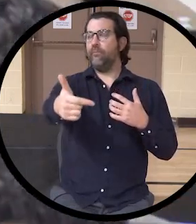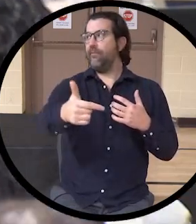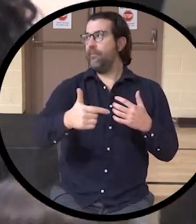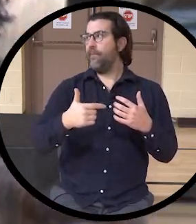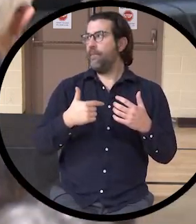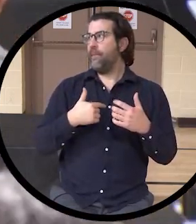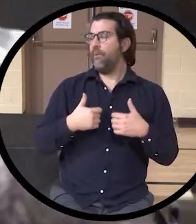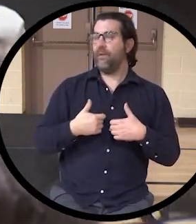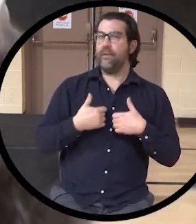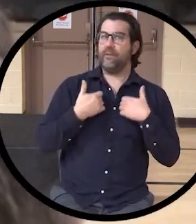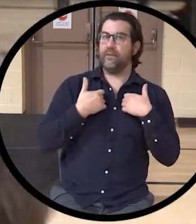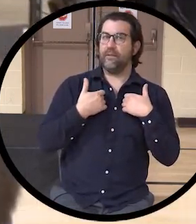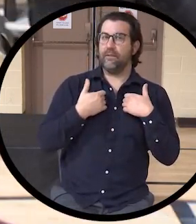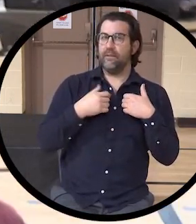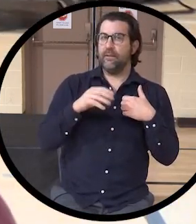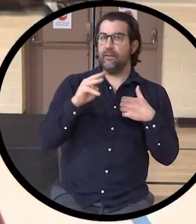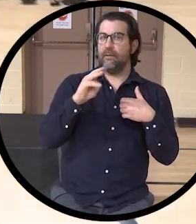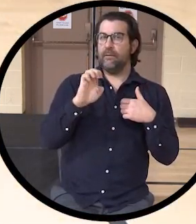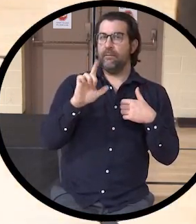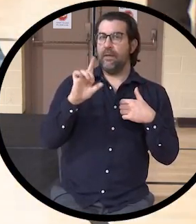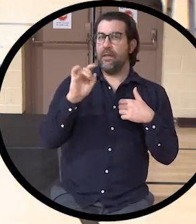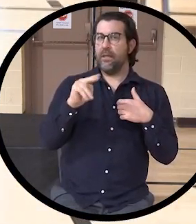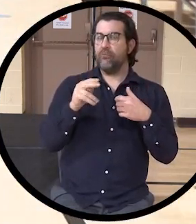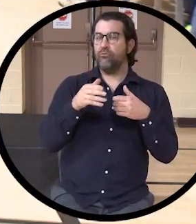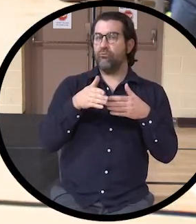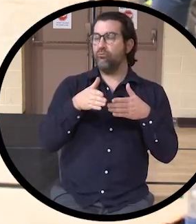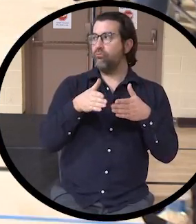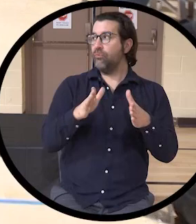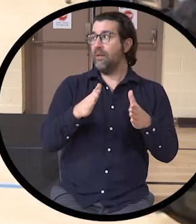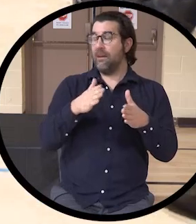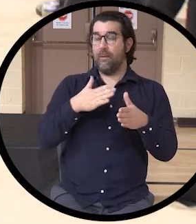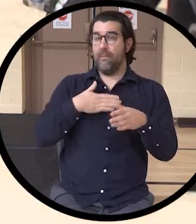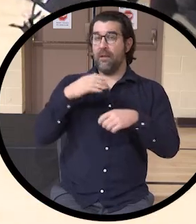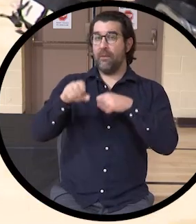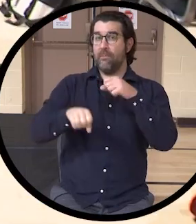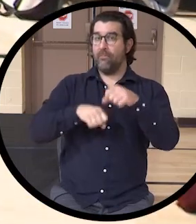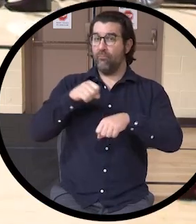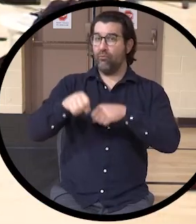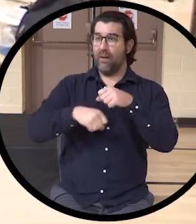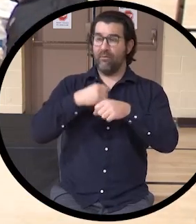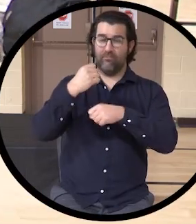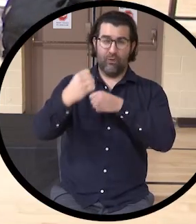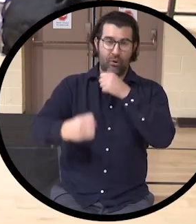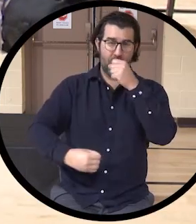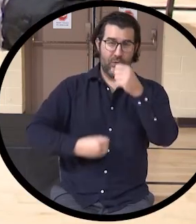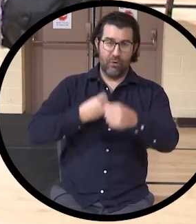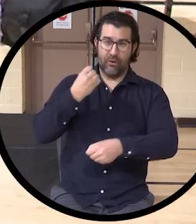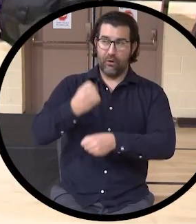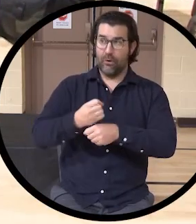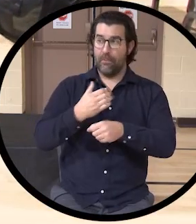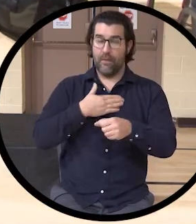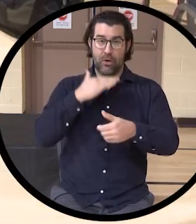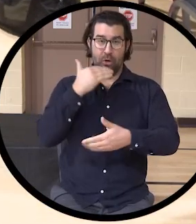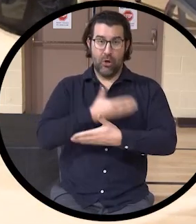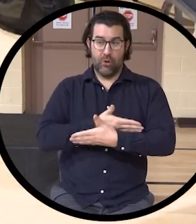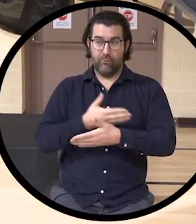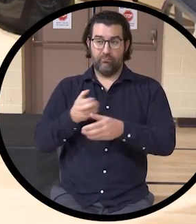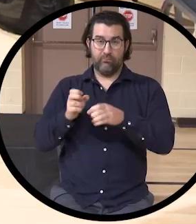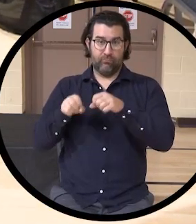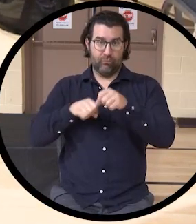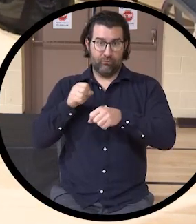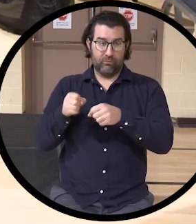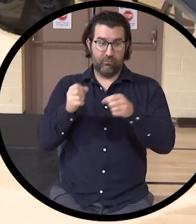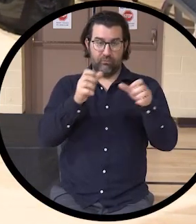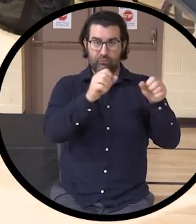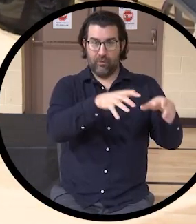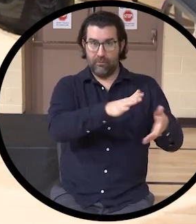So I live just over on Mellon Street, and I commute by bicycle all seasons, and take my daughter to school by bicycle. One of the